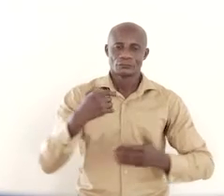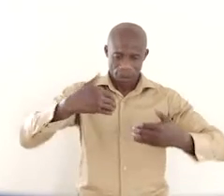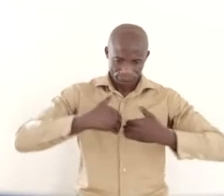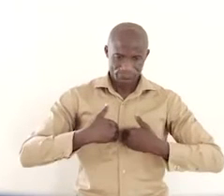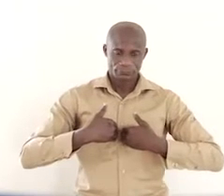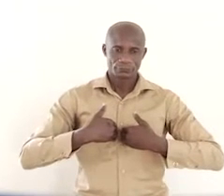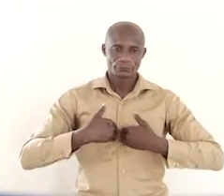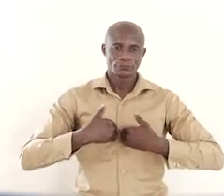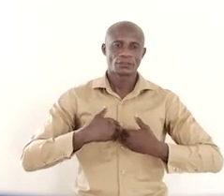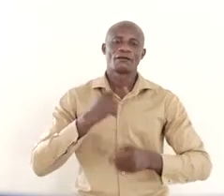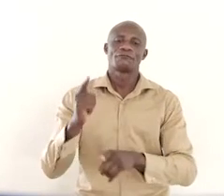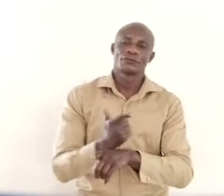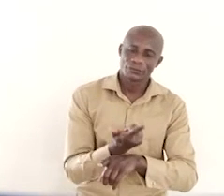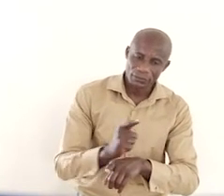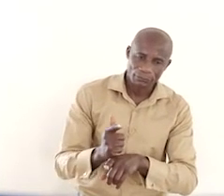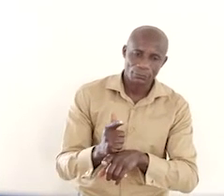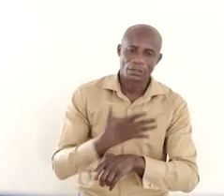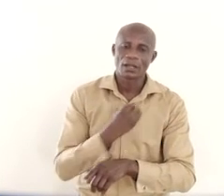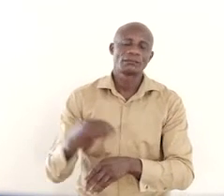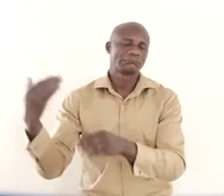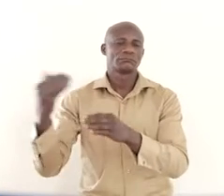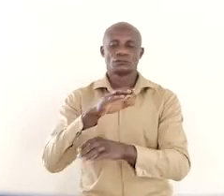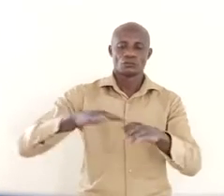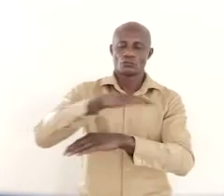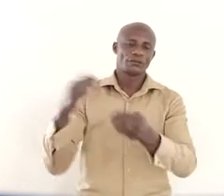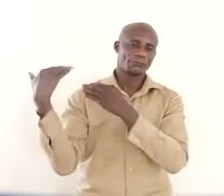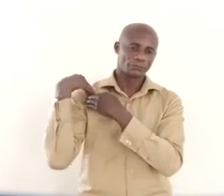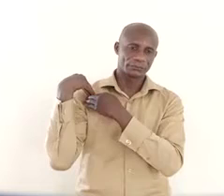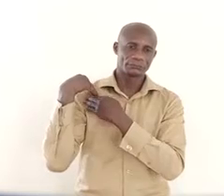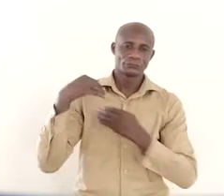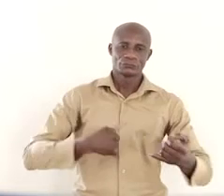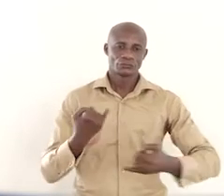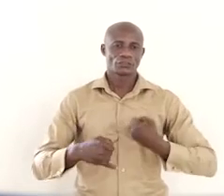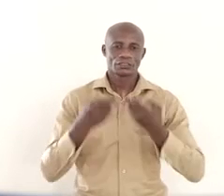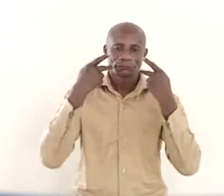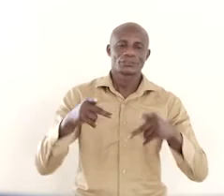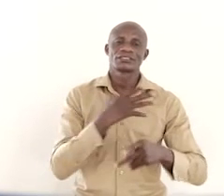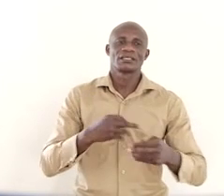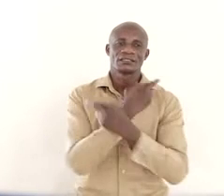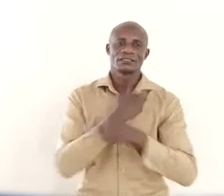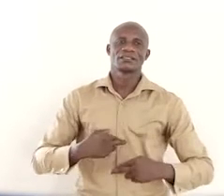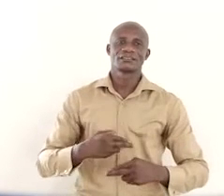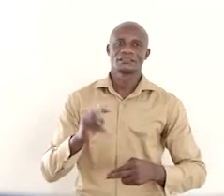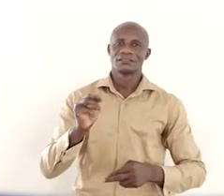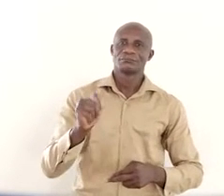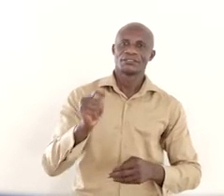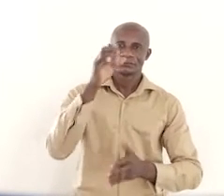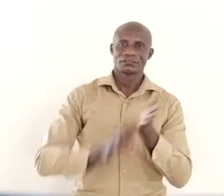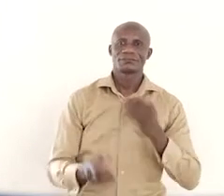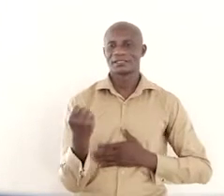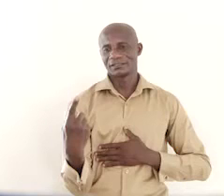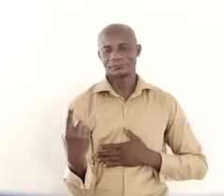who have labored and have overburdened, joy, peace, and rest. Matthew chapter 11,